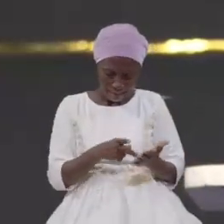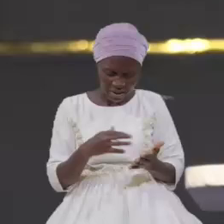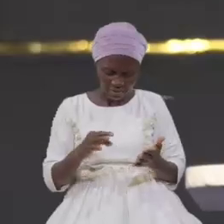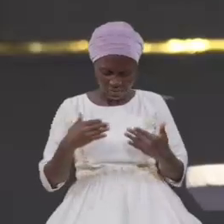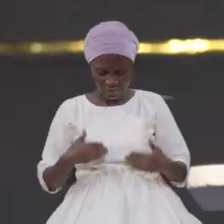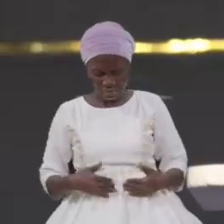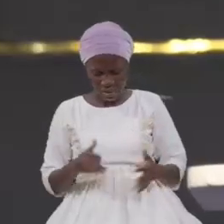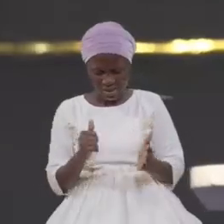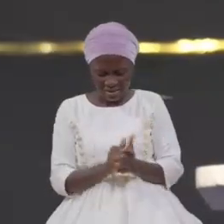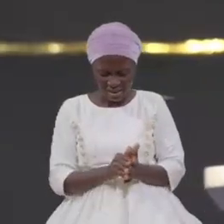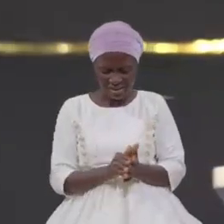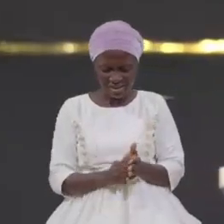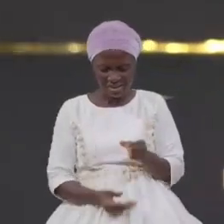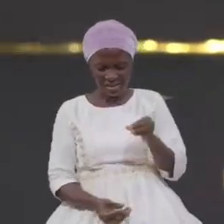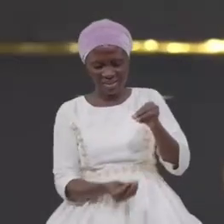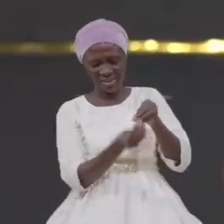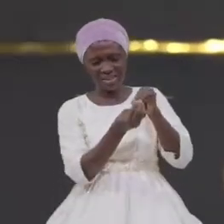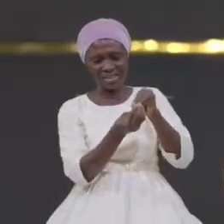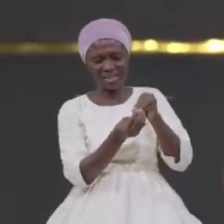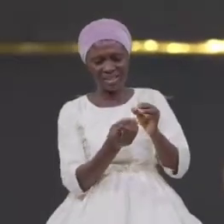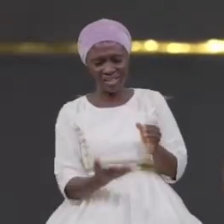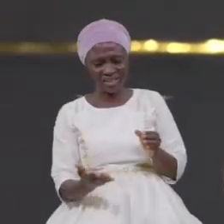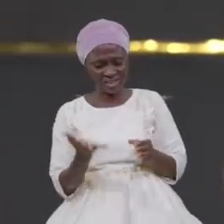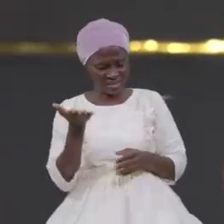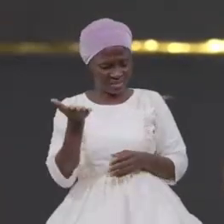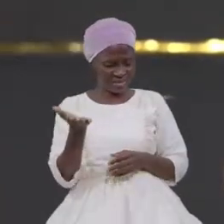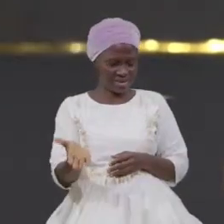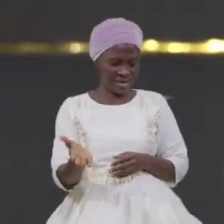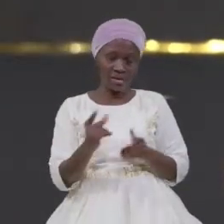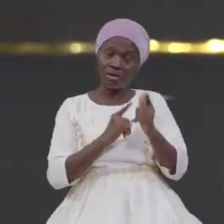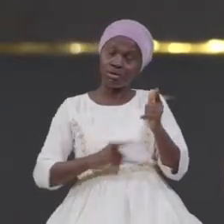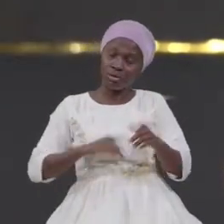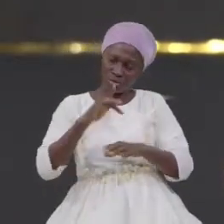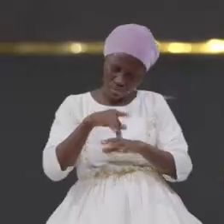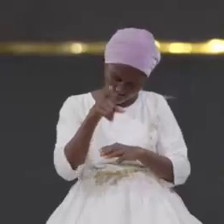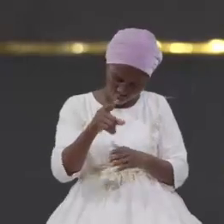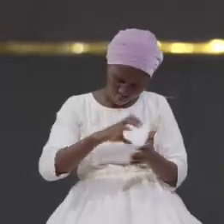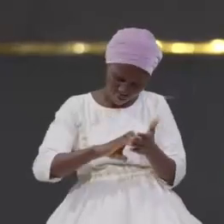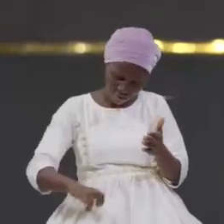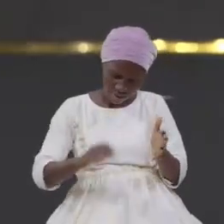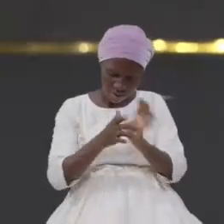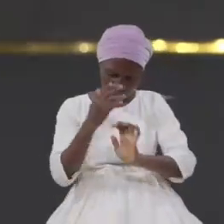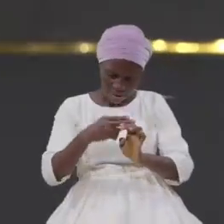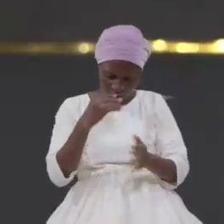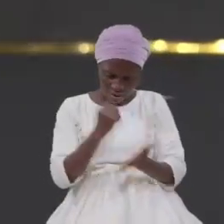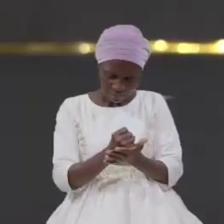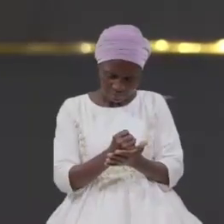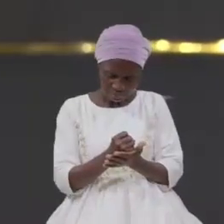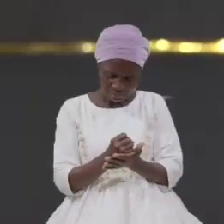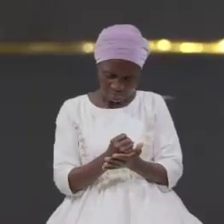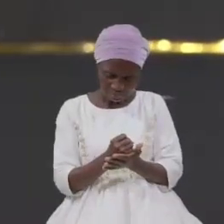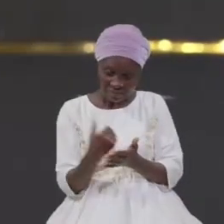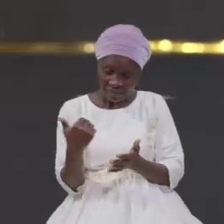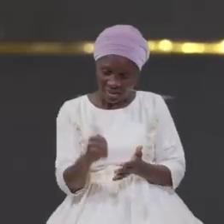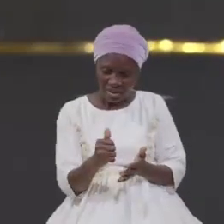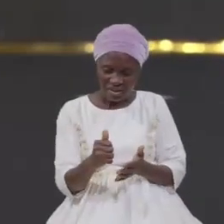extra thing there, the Lord touch you and take it away. Any blood clots